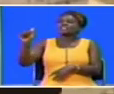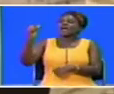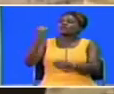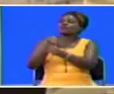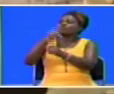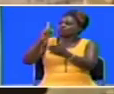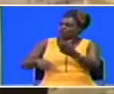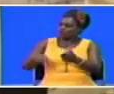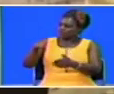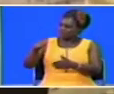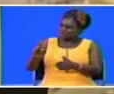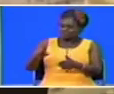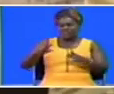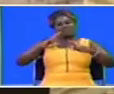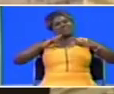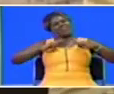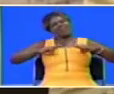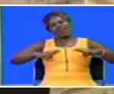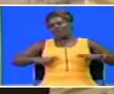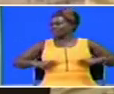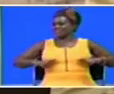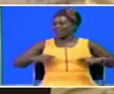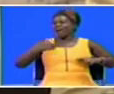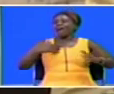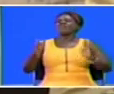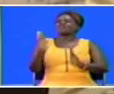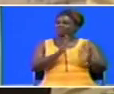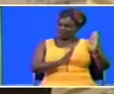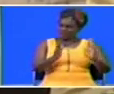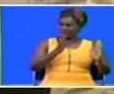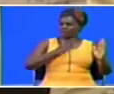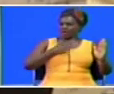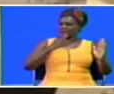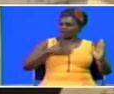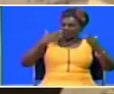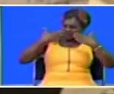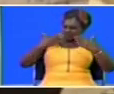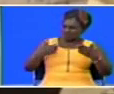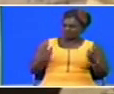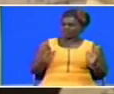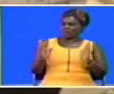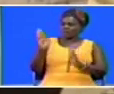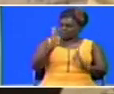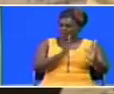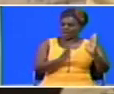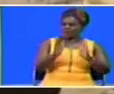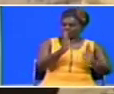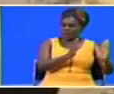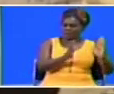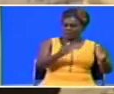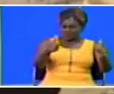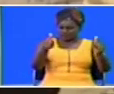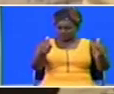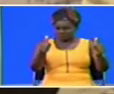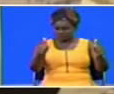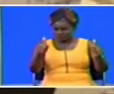Sisi tunawaambia wastarehe na wapumzike. Tuna mipango yetu ambayo ni kamili na inapangwa kwa ustadi na tena kwa